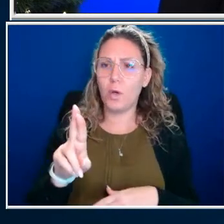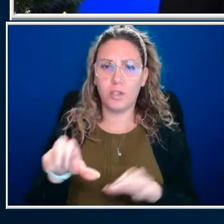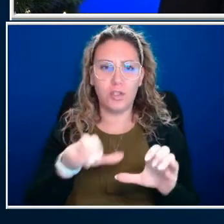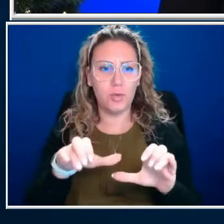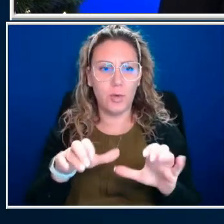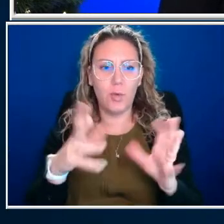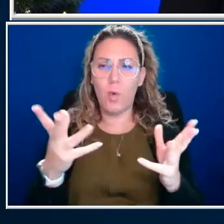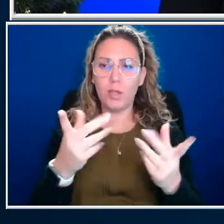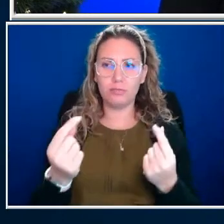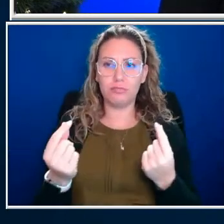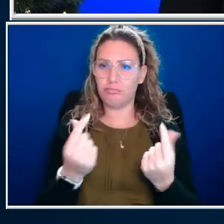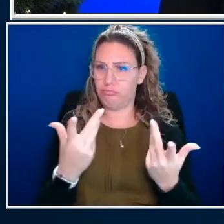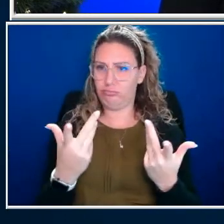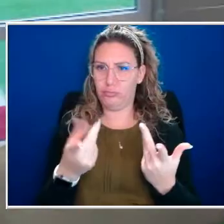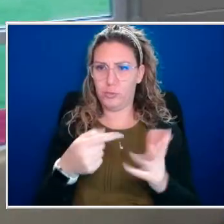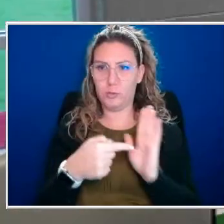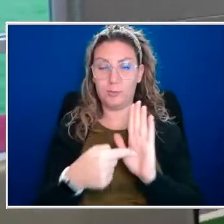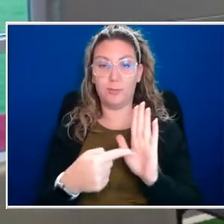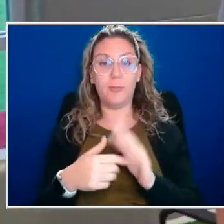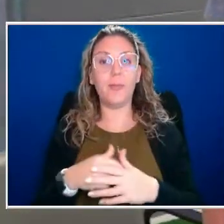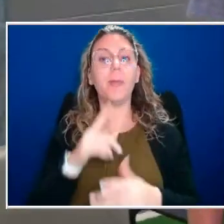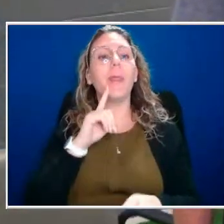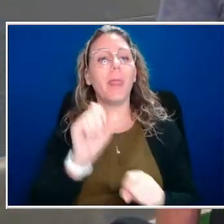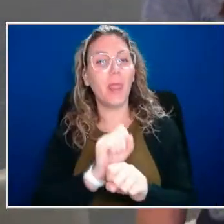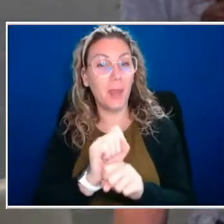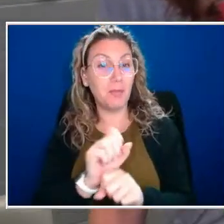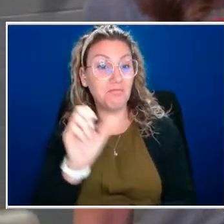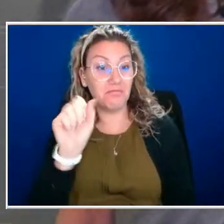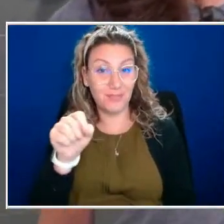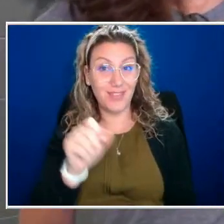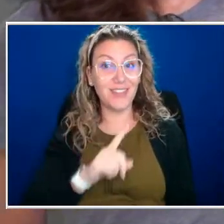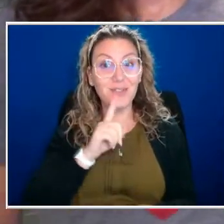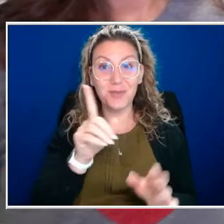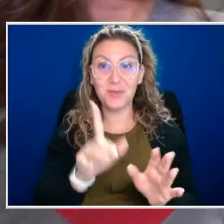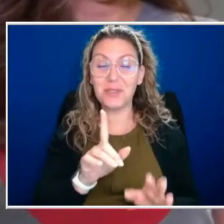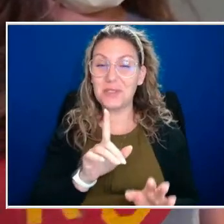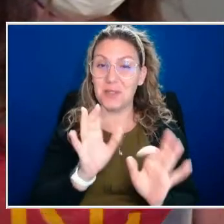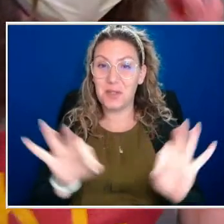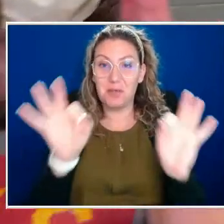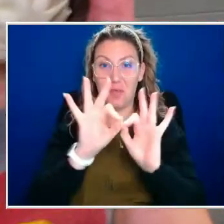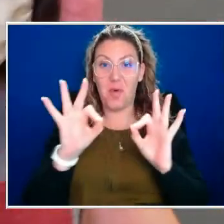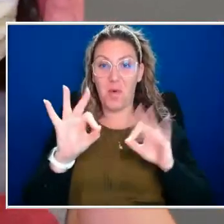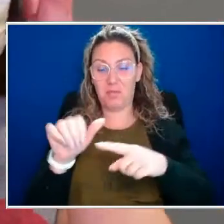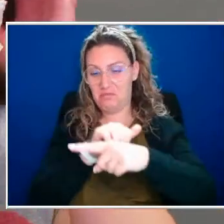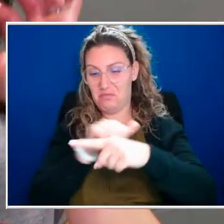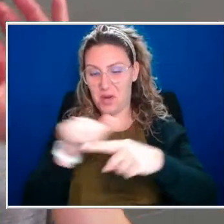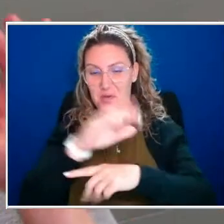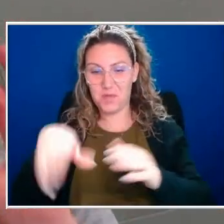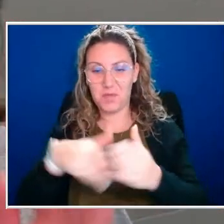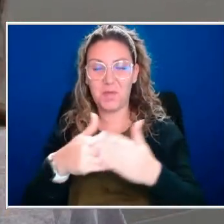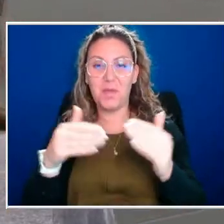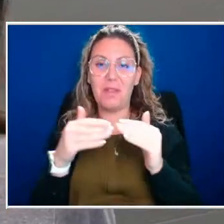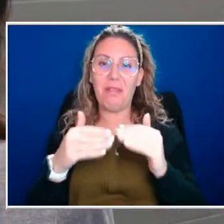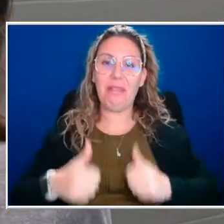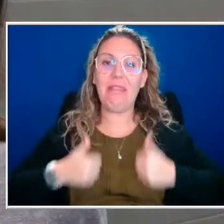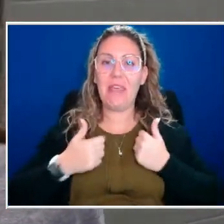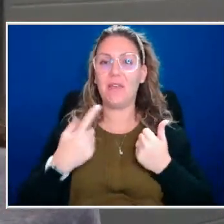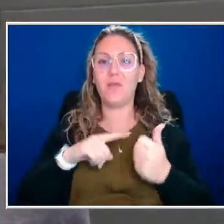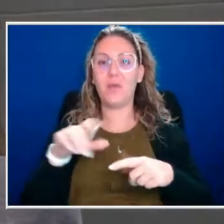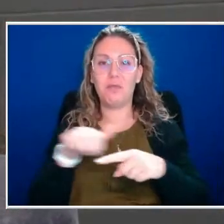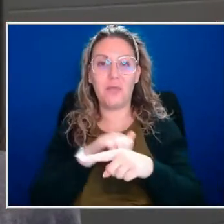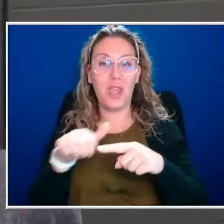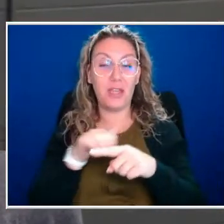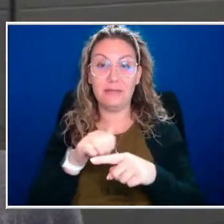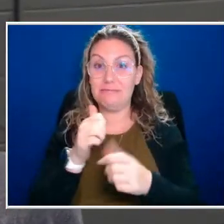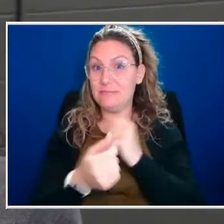us? Absolutely, yeah. It's very important to practice it throughout your entire life. We practice it with everyone from, obviously,